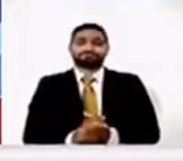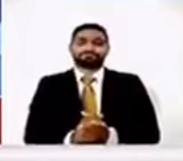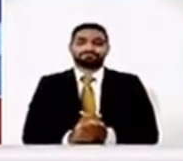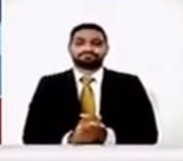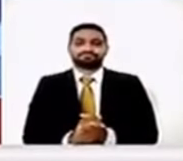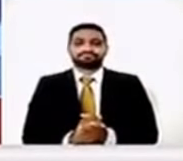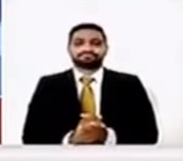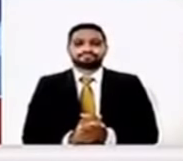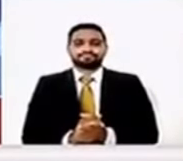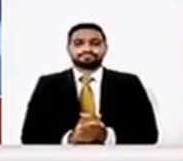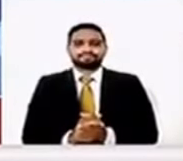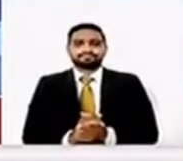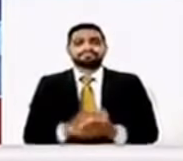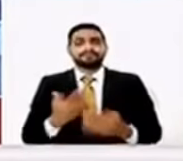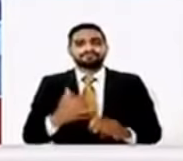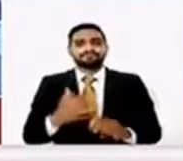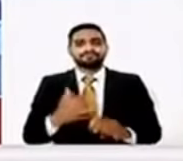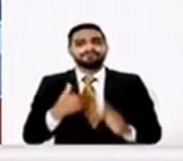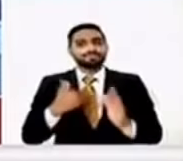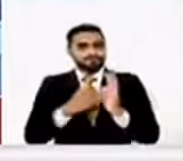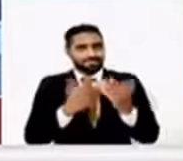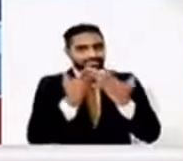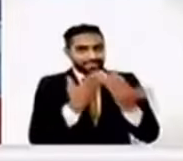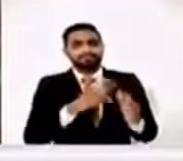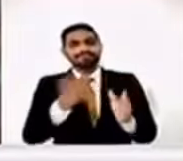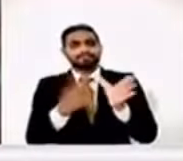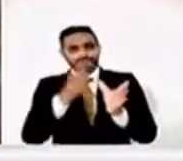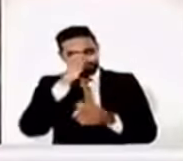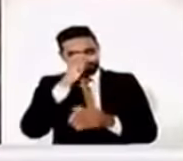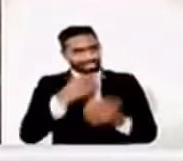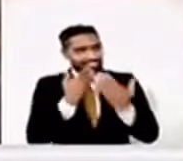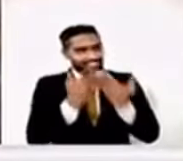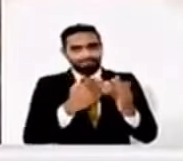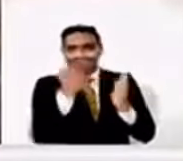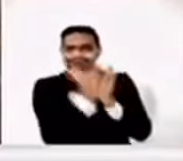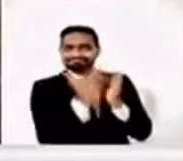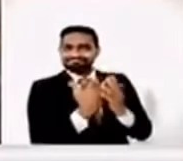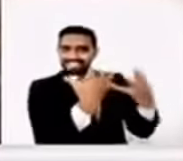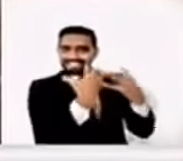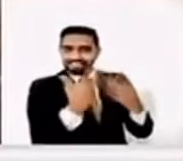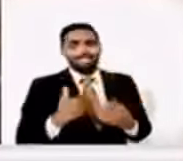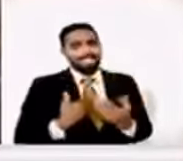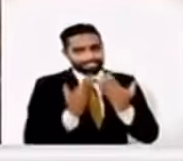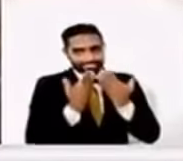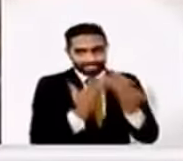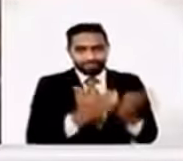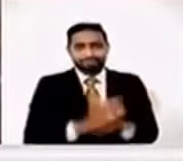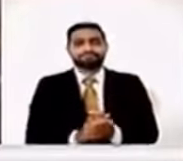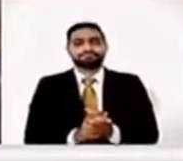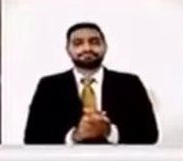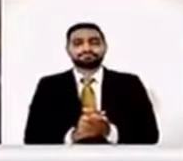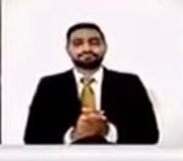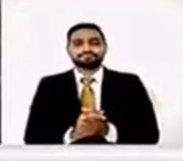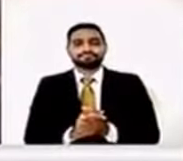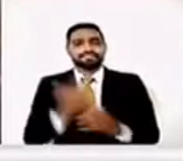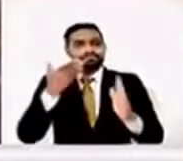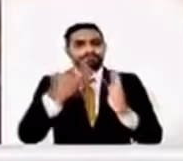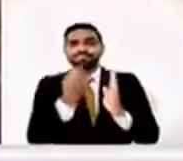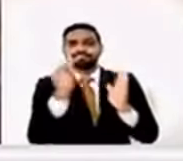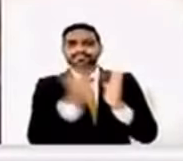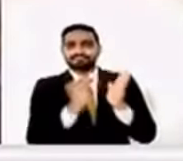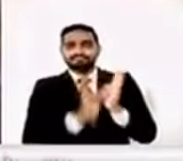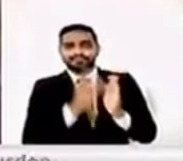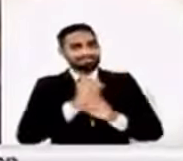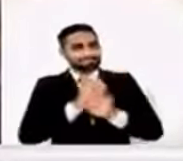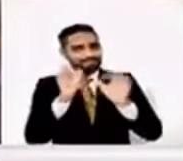Zulfik and Asoka Dias, for bringing out that detailed and comprehensive report of the contents of Budget 2021. Moving